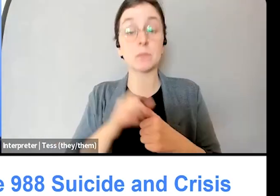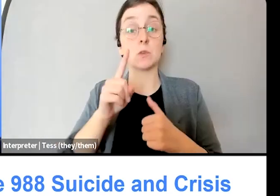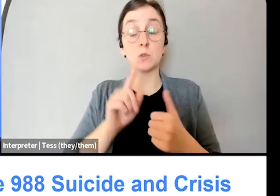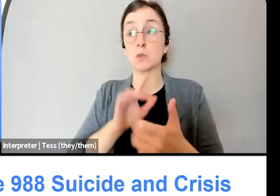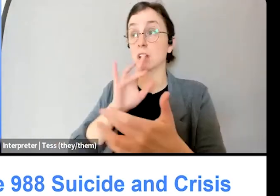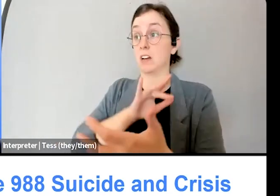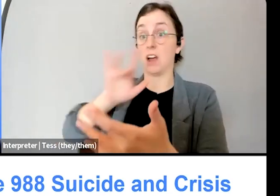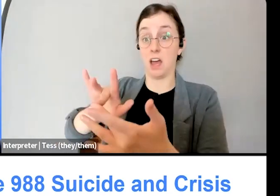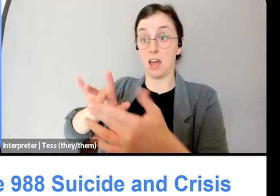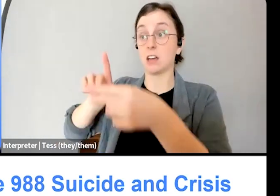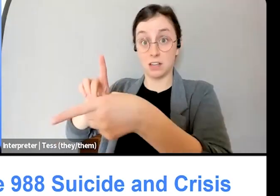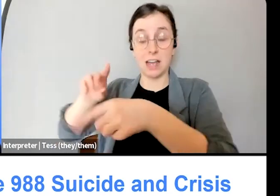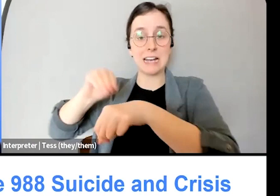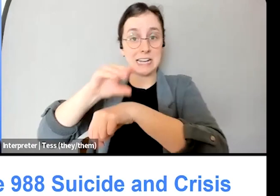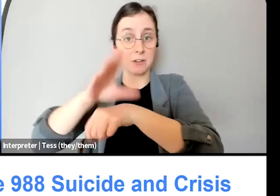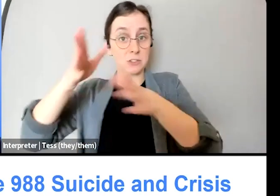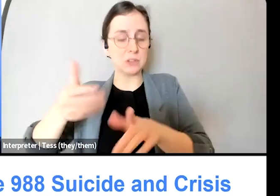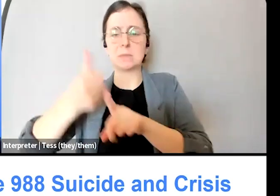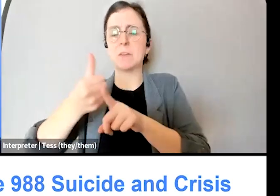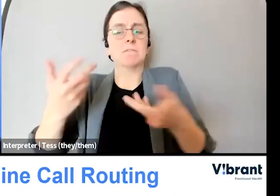trained crisis counselor. Next slide, please.